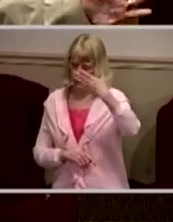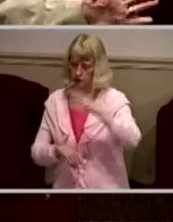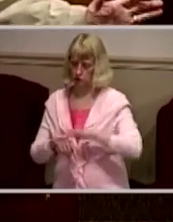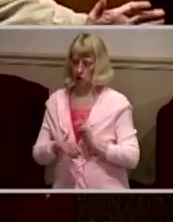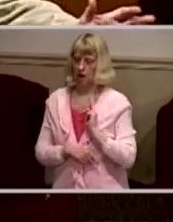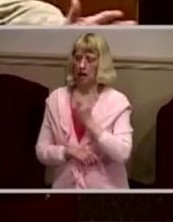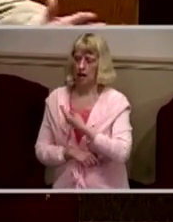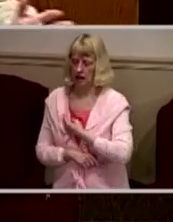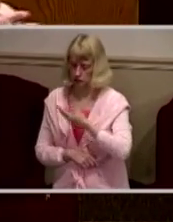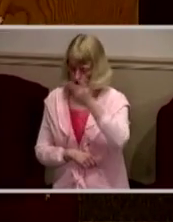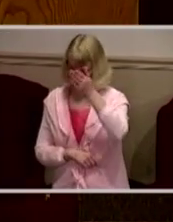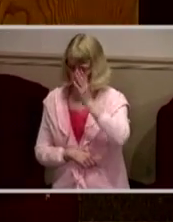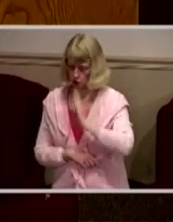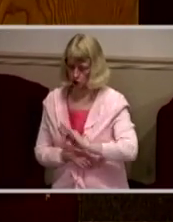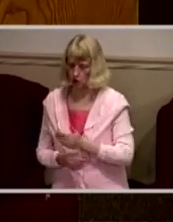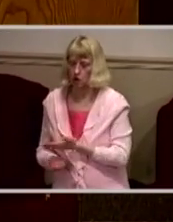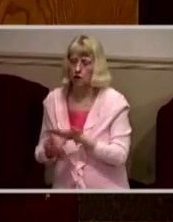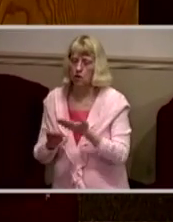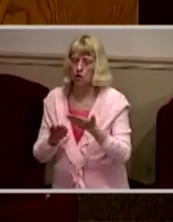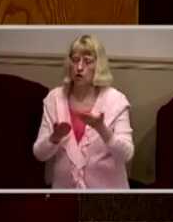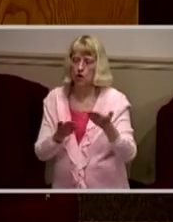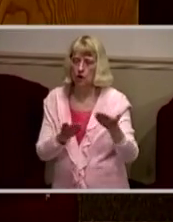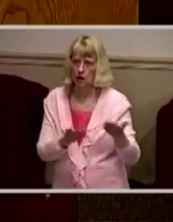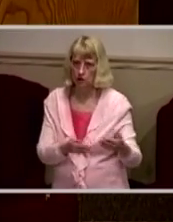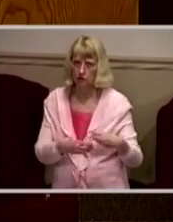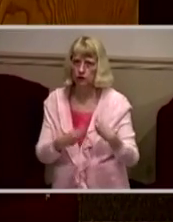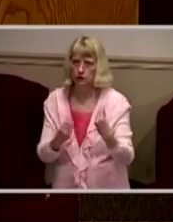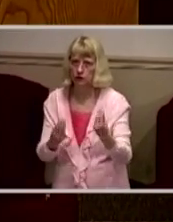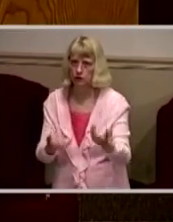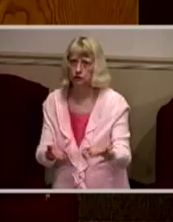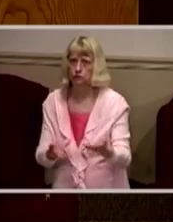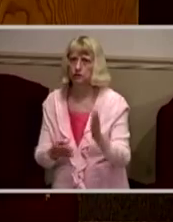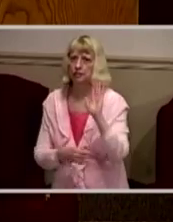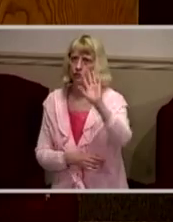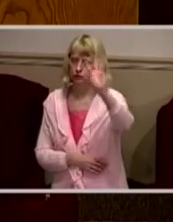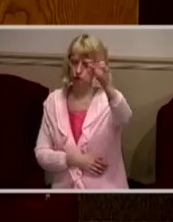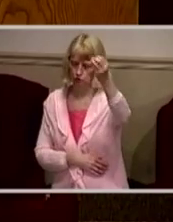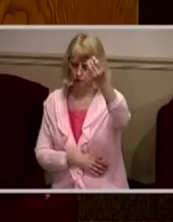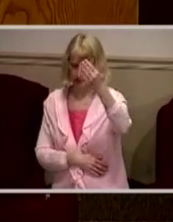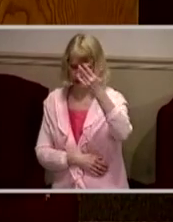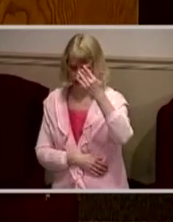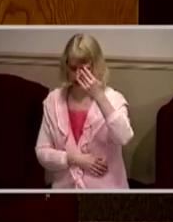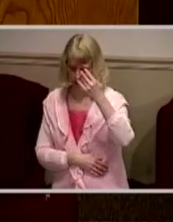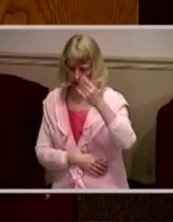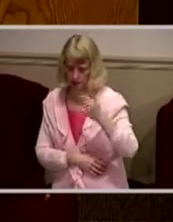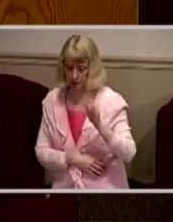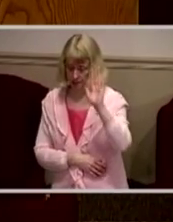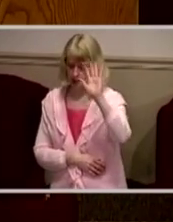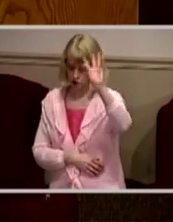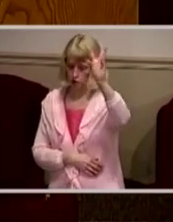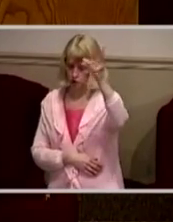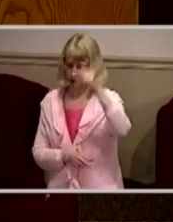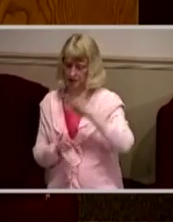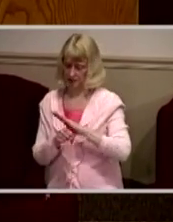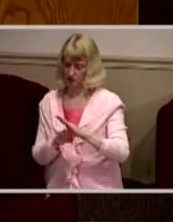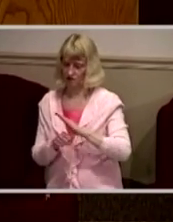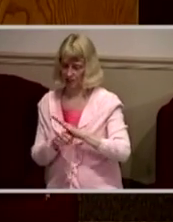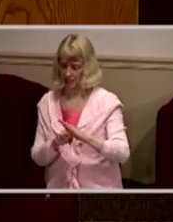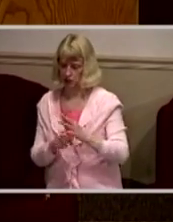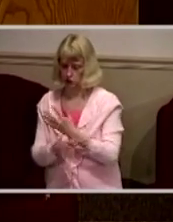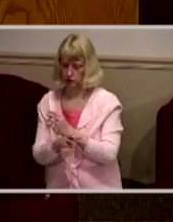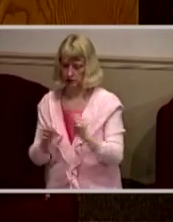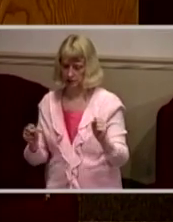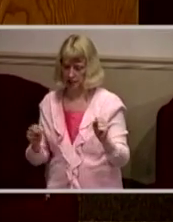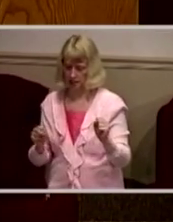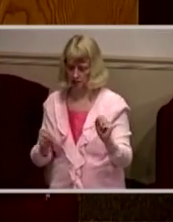us because God says, I'm going to shower you with my grace. And my grace is sufficient to save